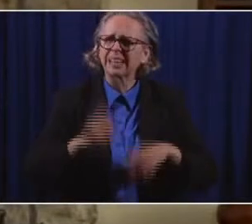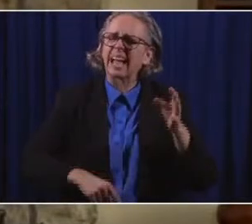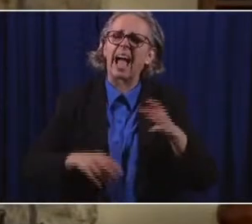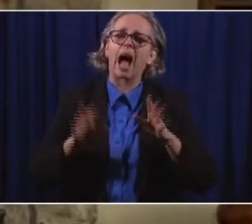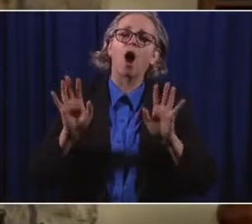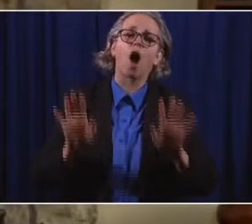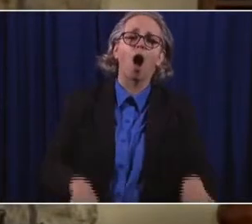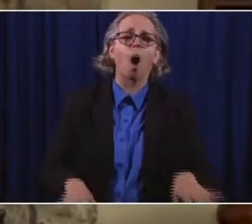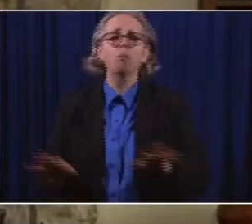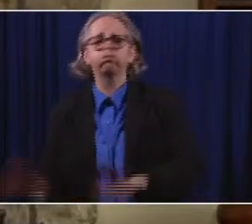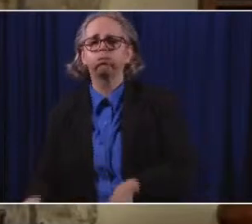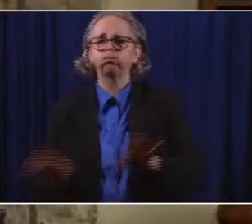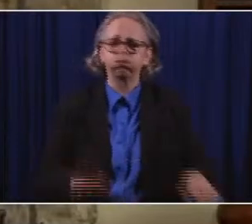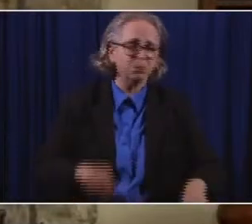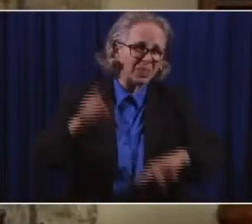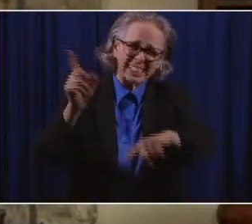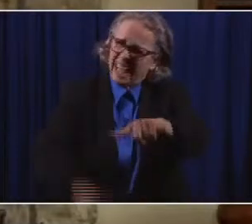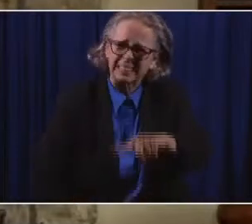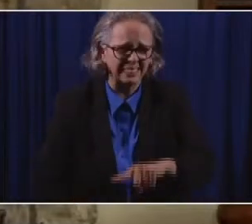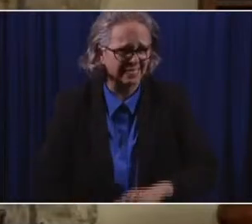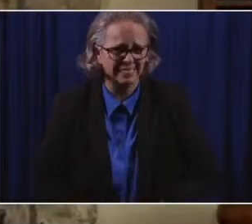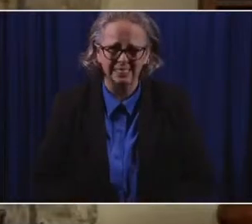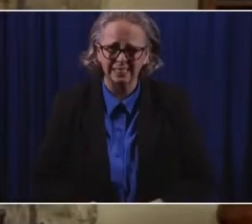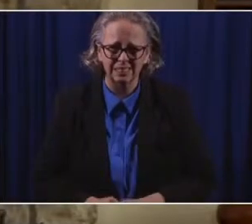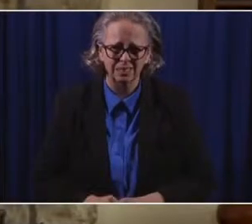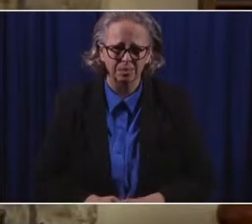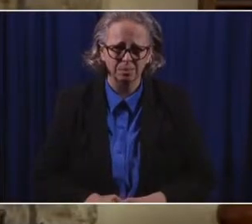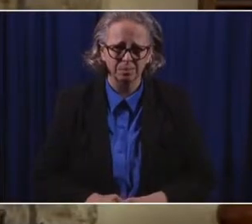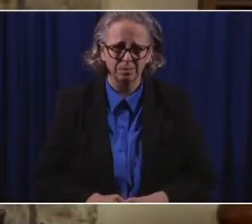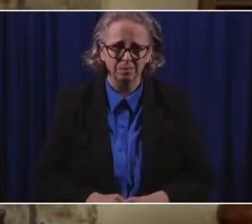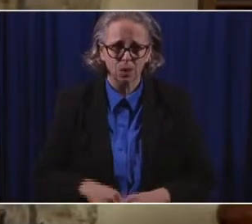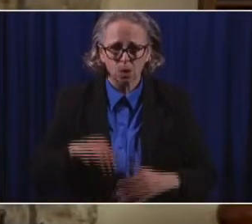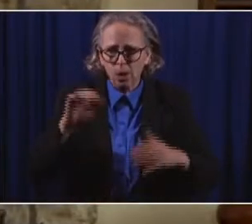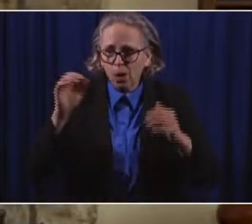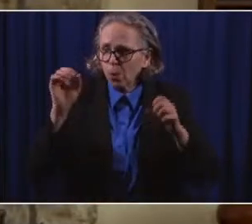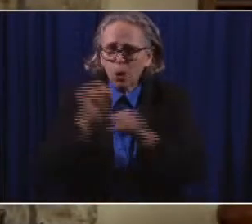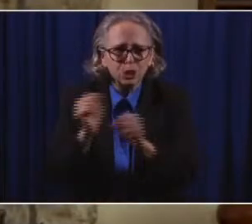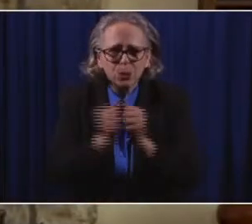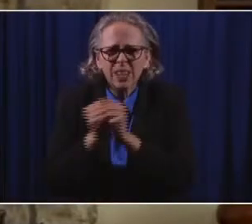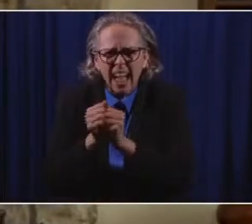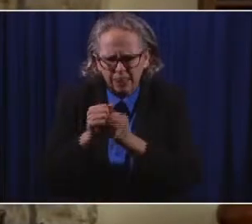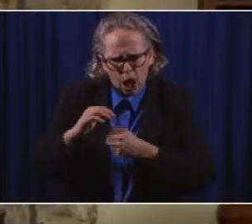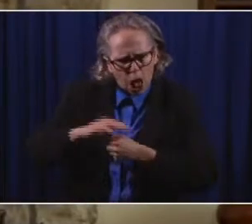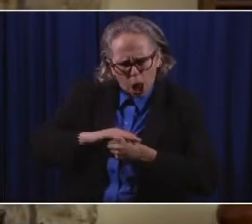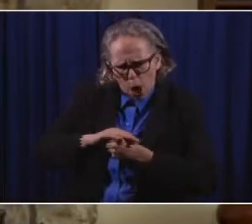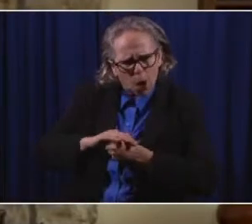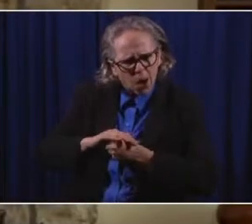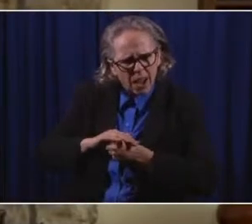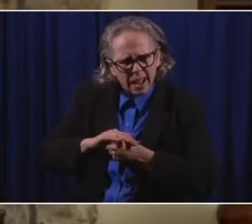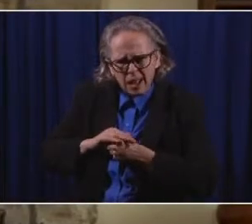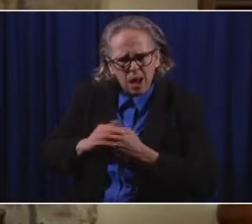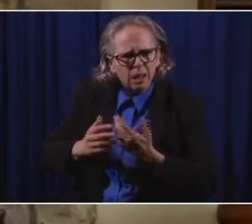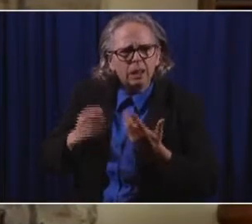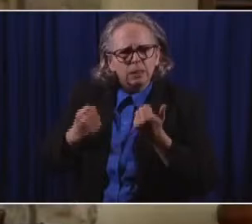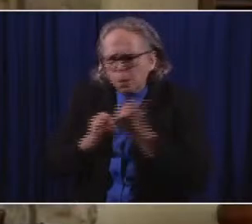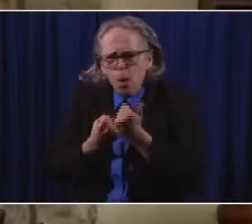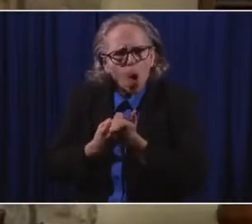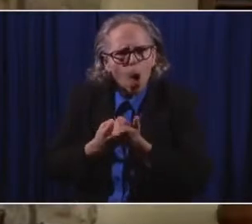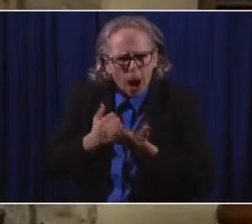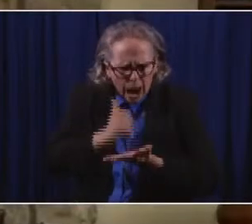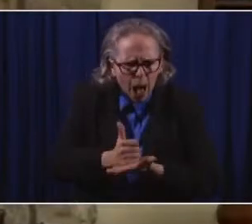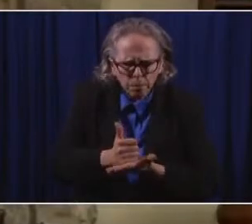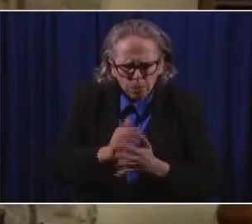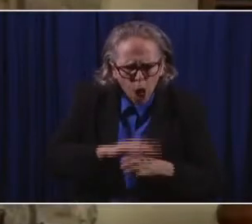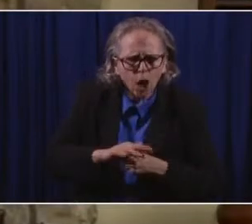We have the ability, working with local leaders, to offer some state support. And a lot of this we've already talked about